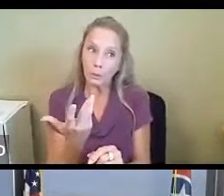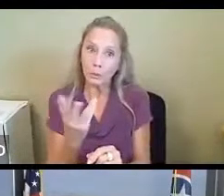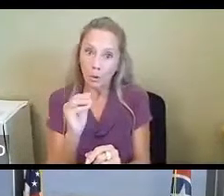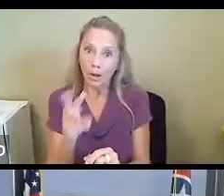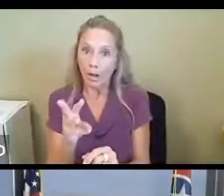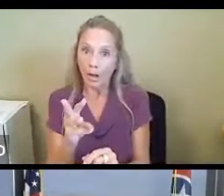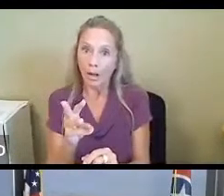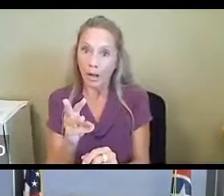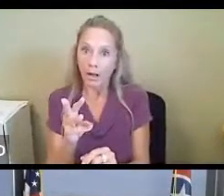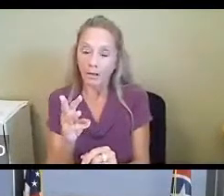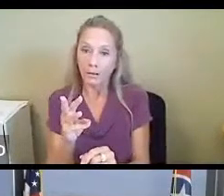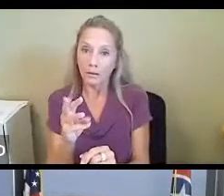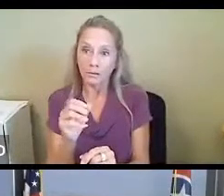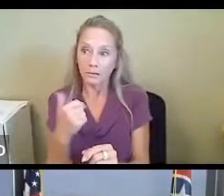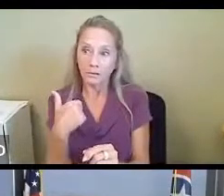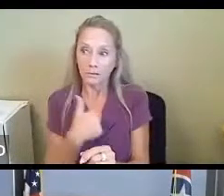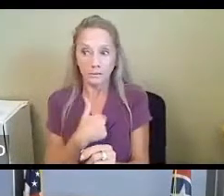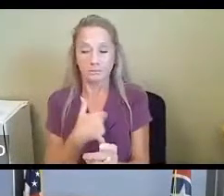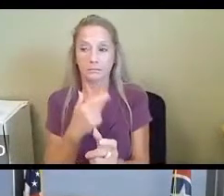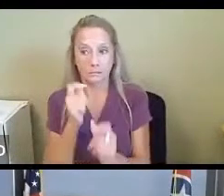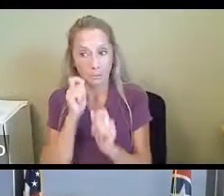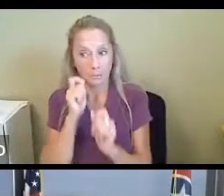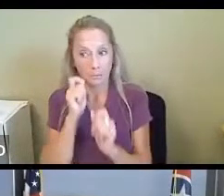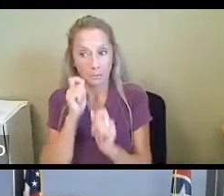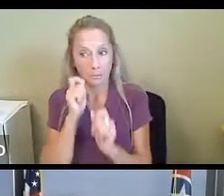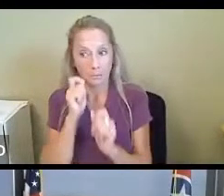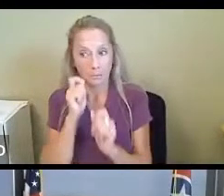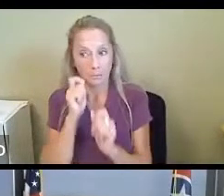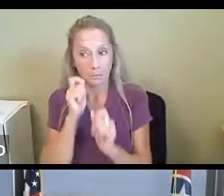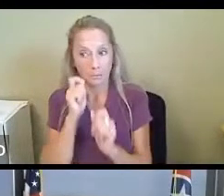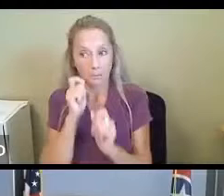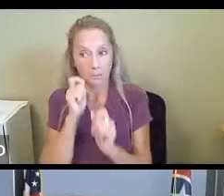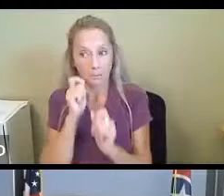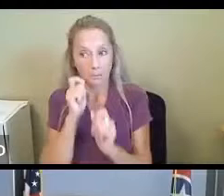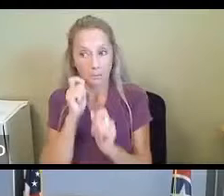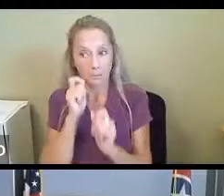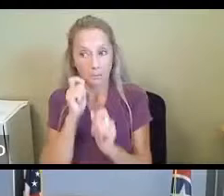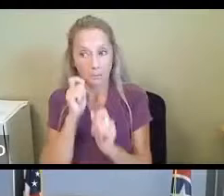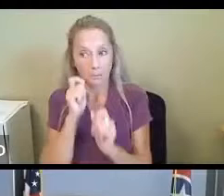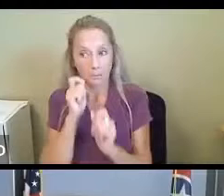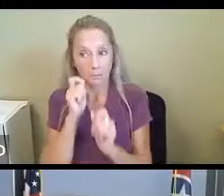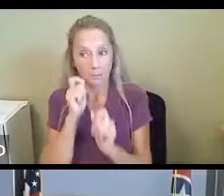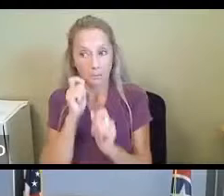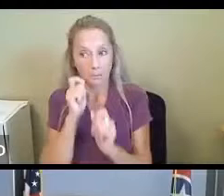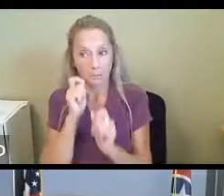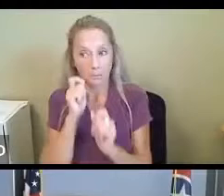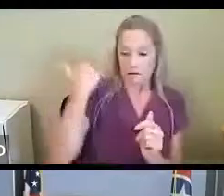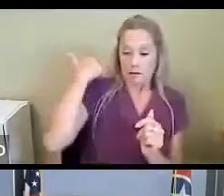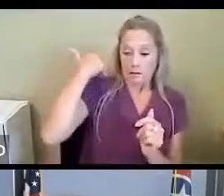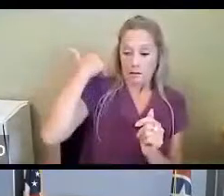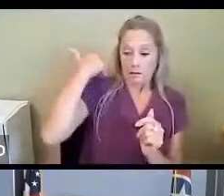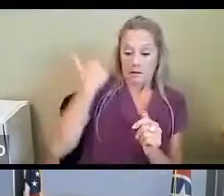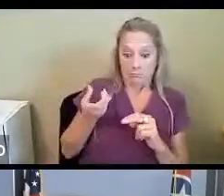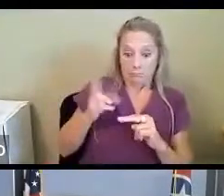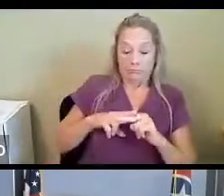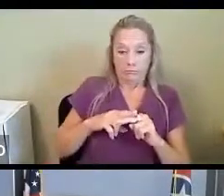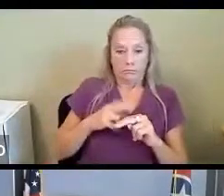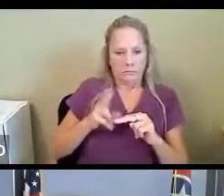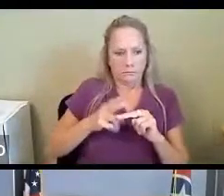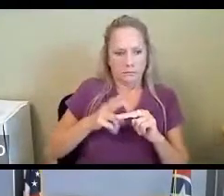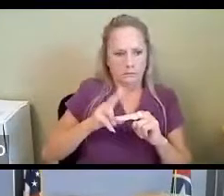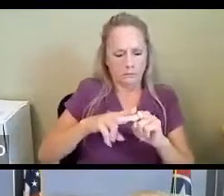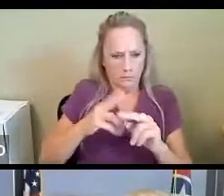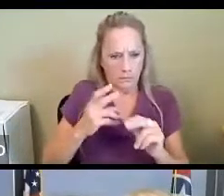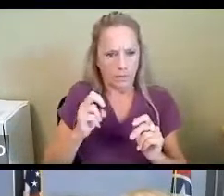cases increased the last time, it just seemed to come out of, I wouldn't say nowhere, but it started